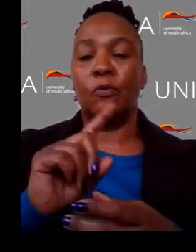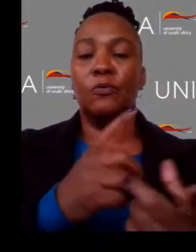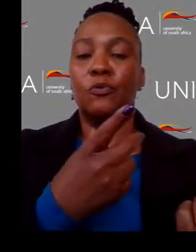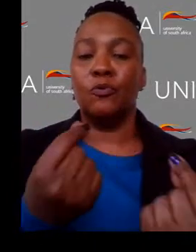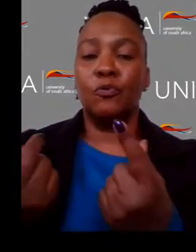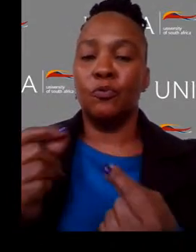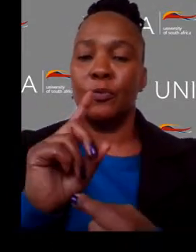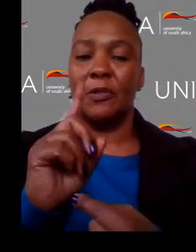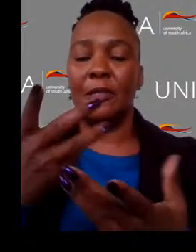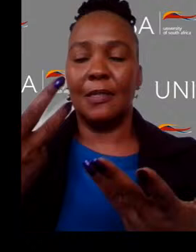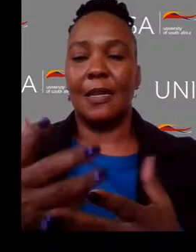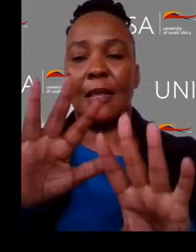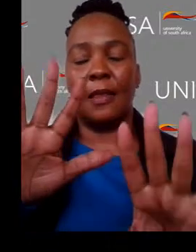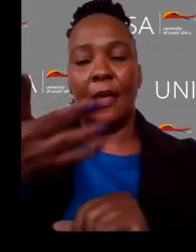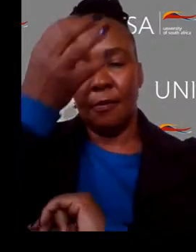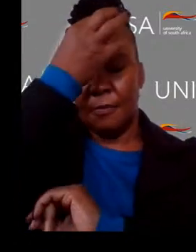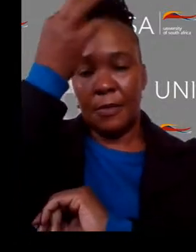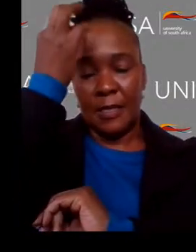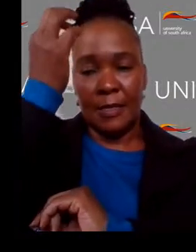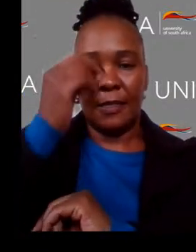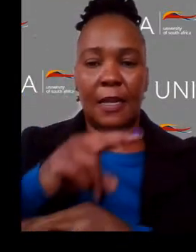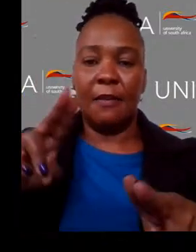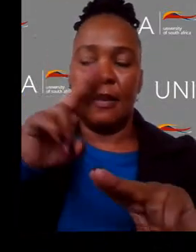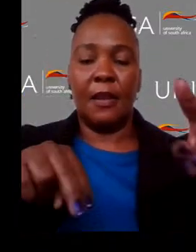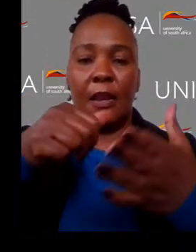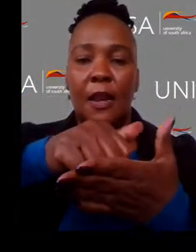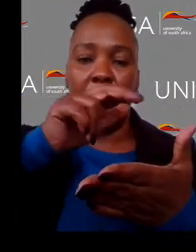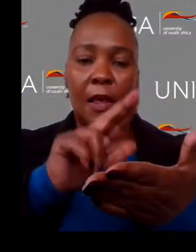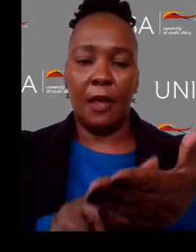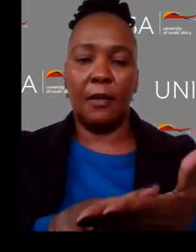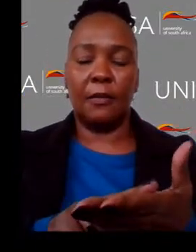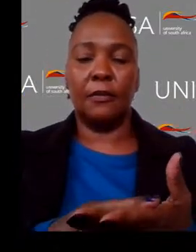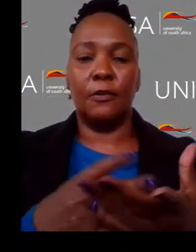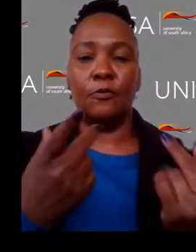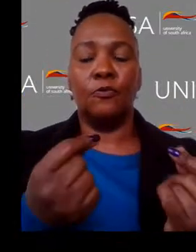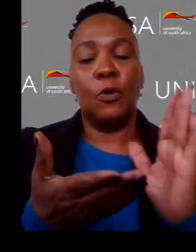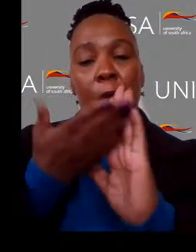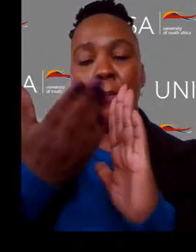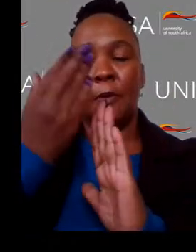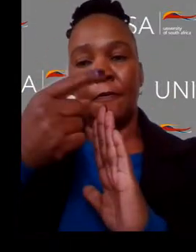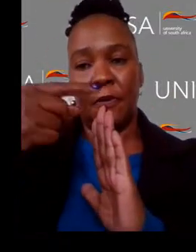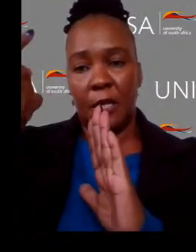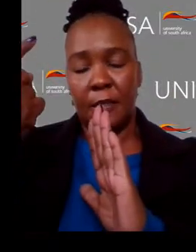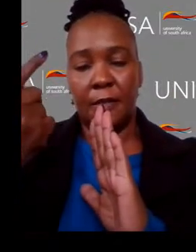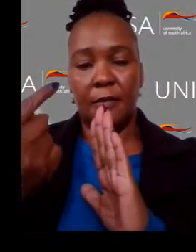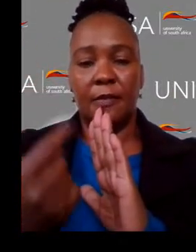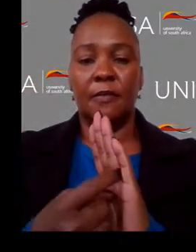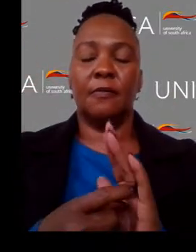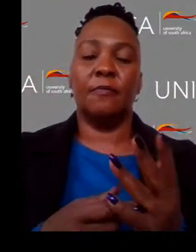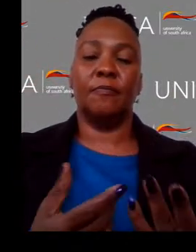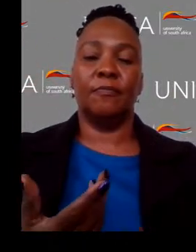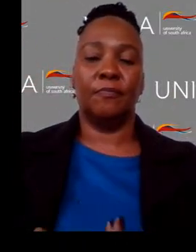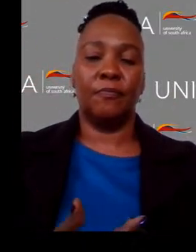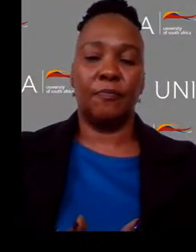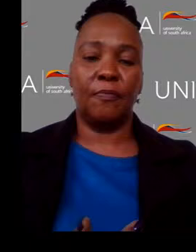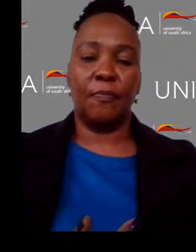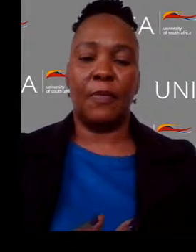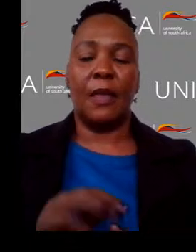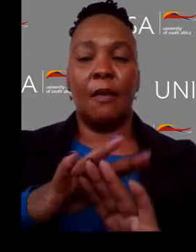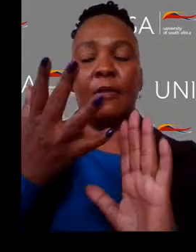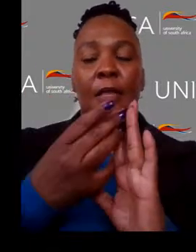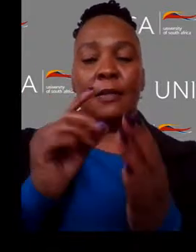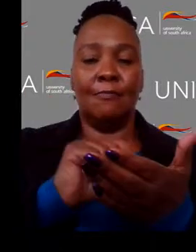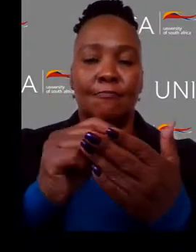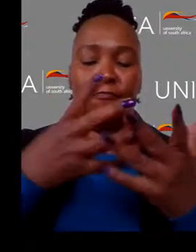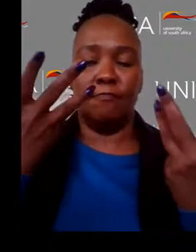only get that 10 minutes on the Invigilator app, do the upload first. So take pictures of everything you've written.